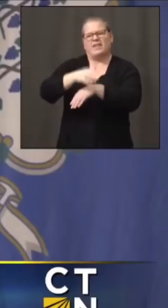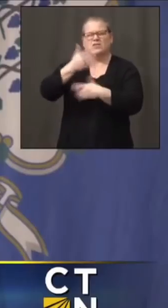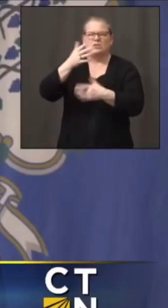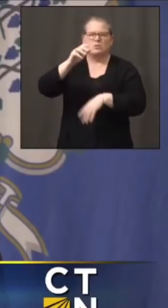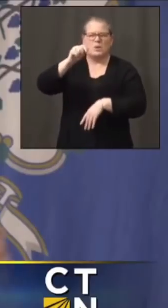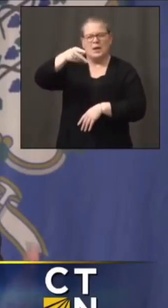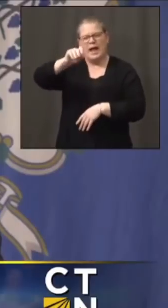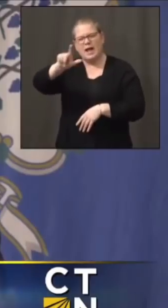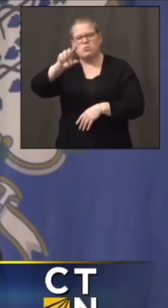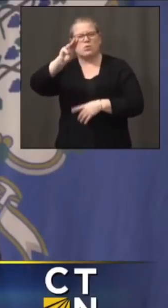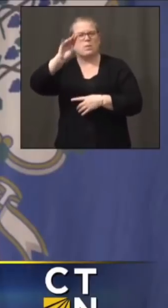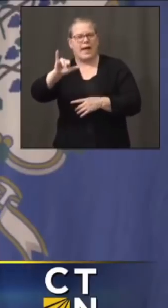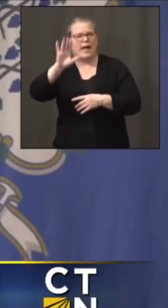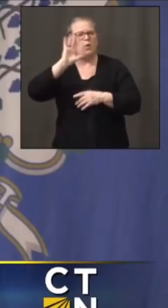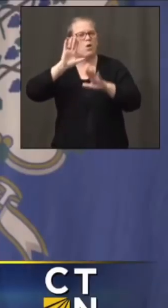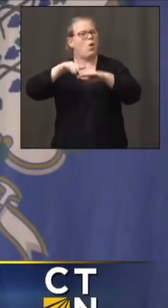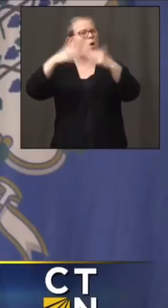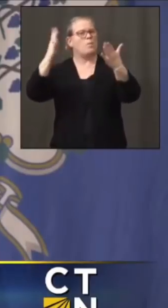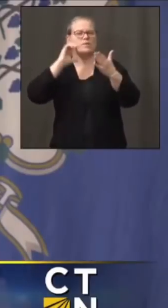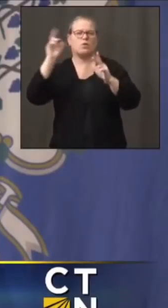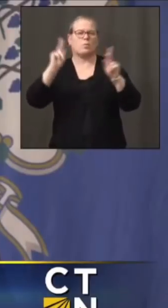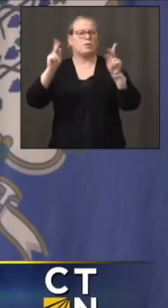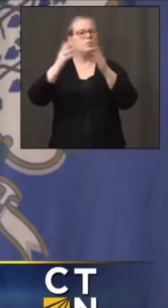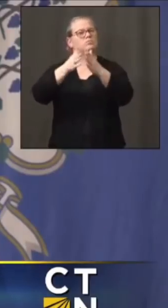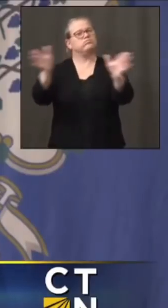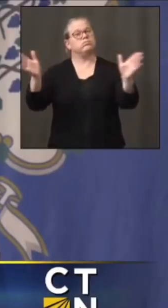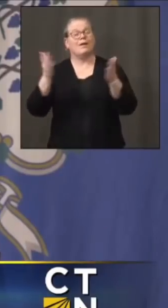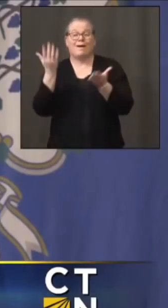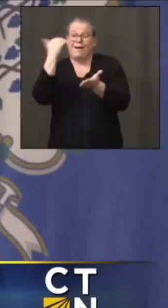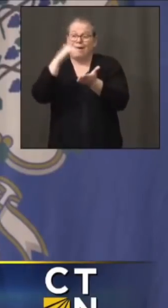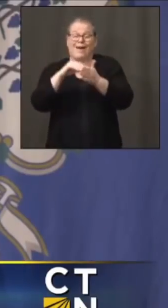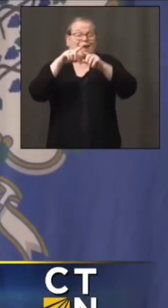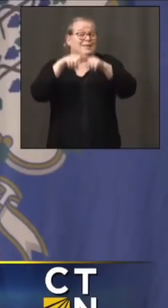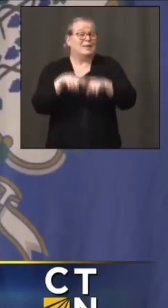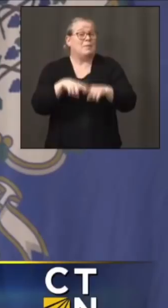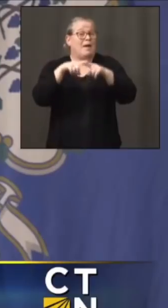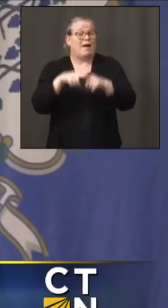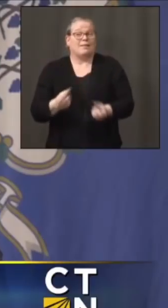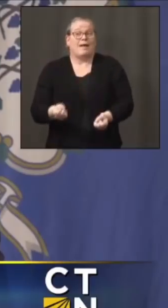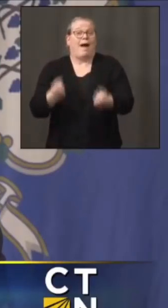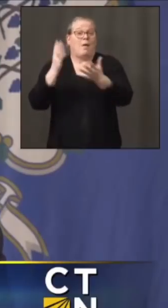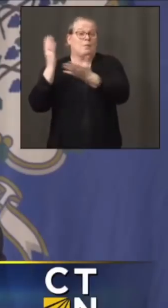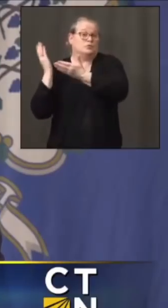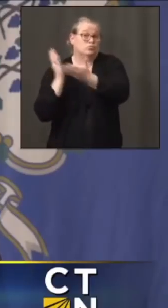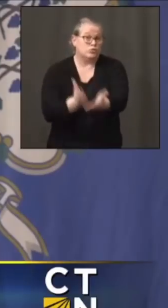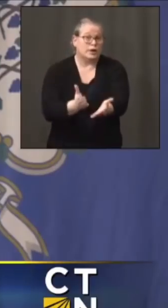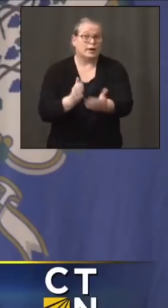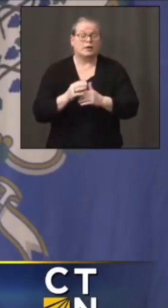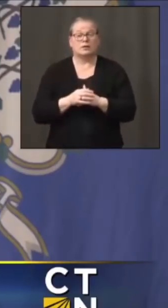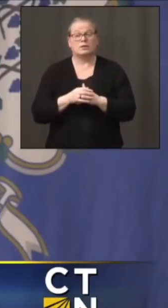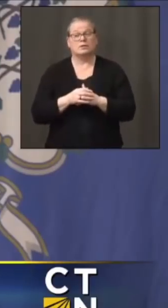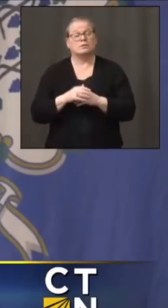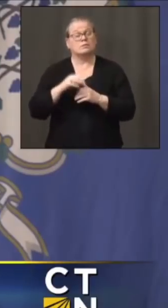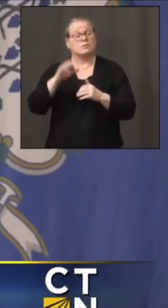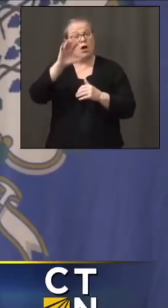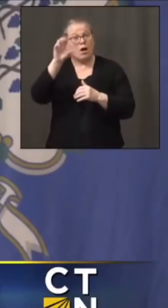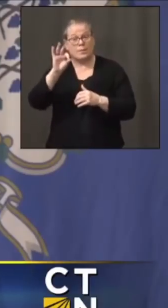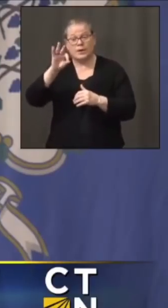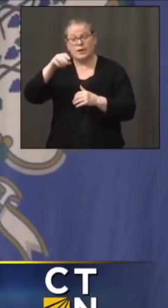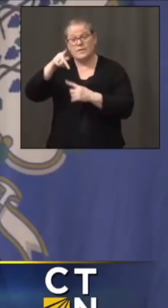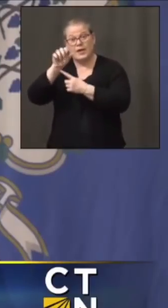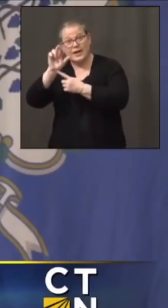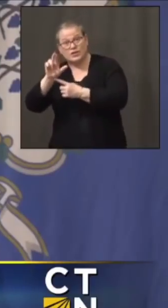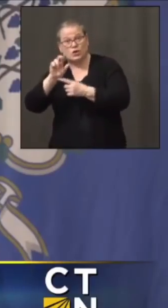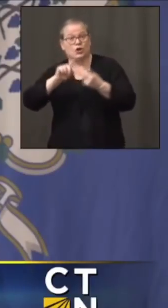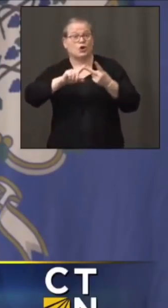distribution. This depends upon the supply chain and making sure that Moderna and Pfizer, we'll see, maybe